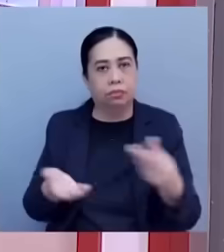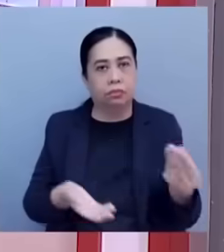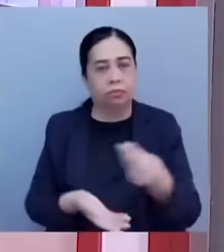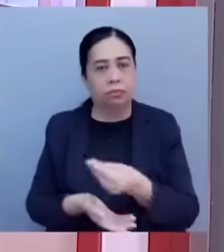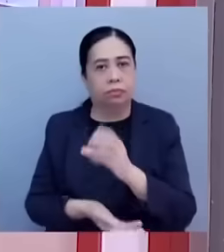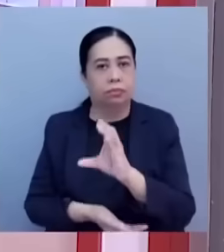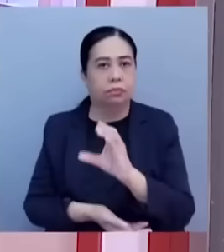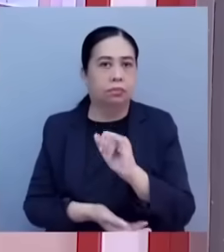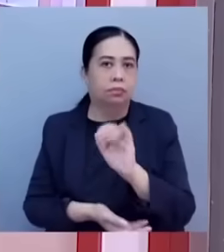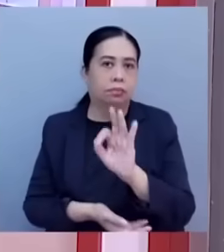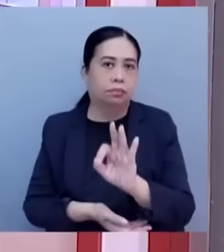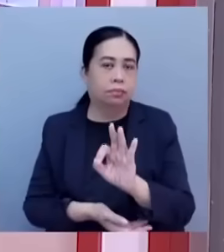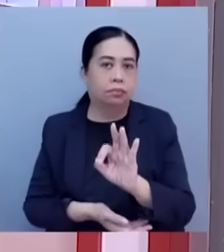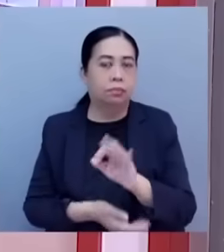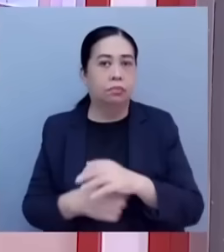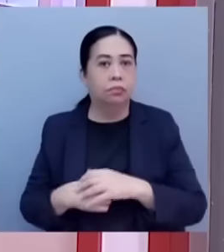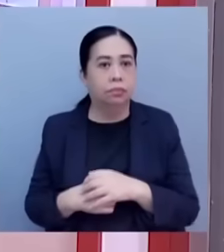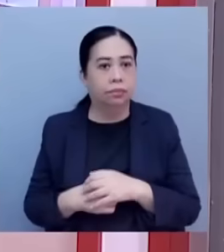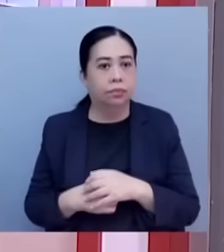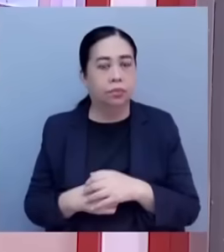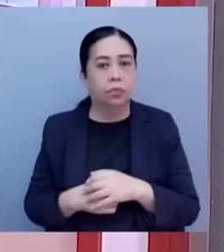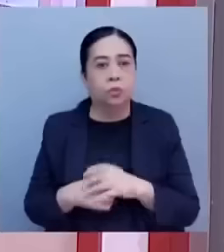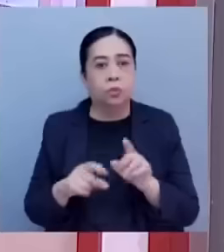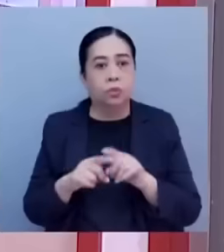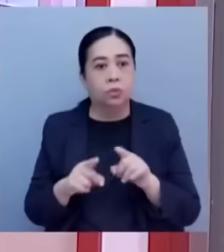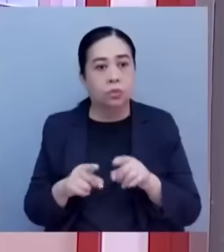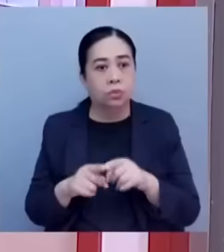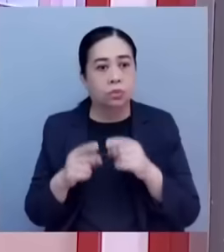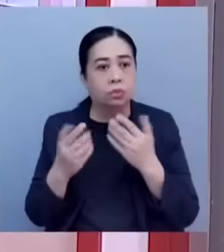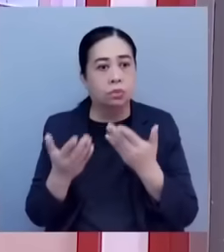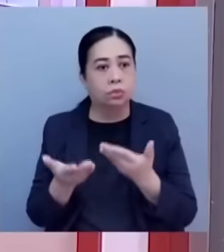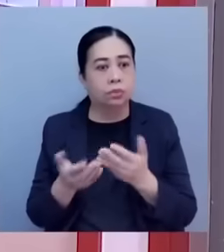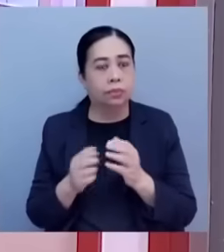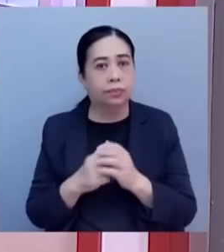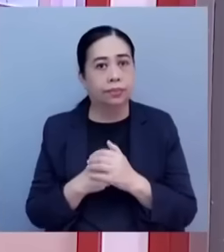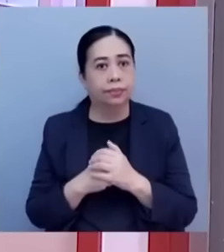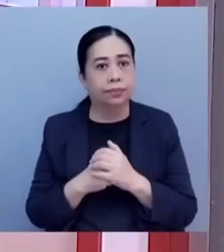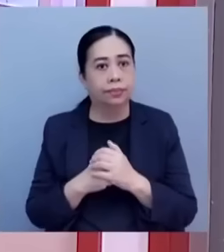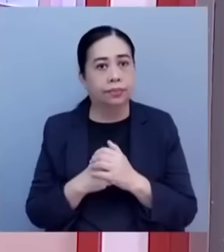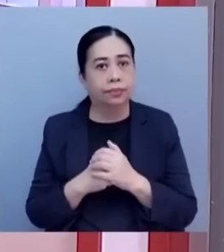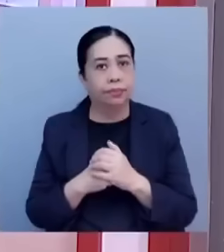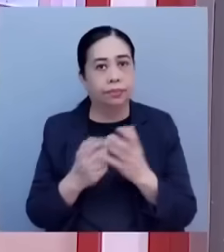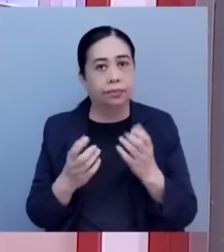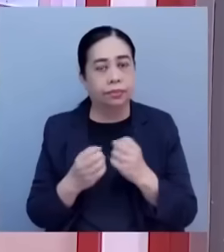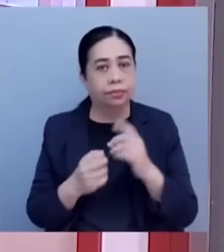confidential funds. By the way, you're also seeking that the